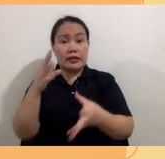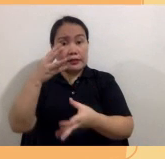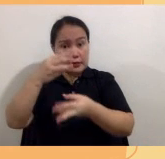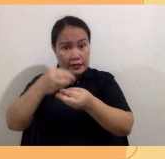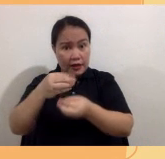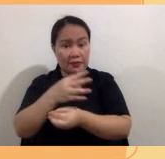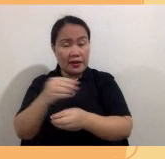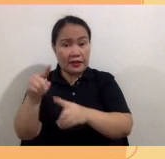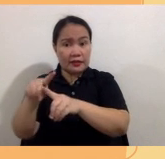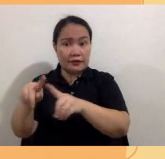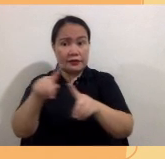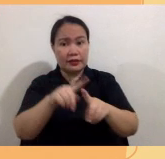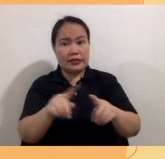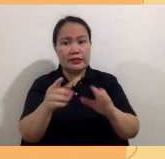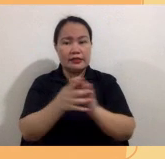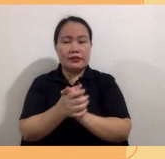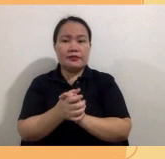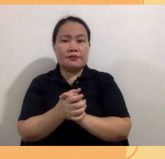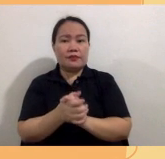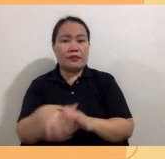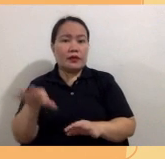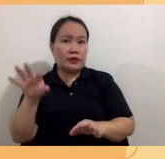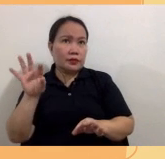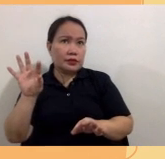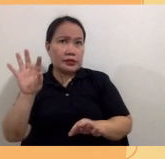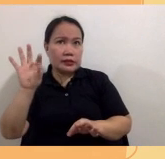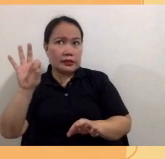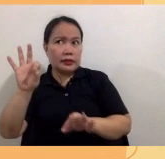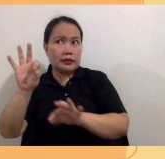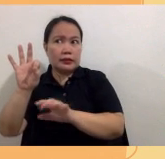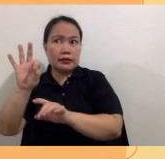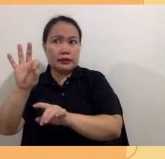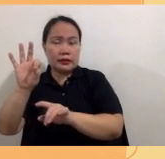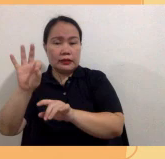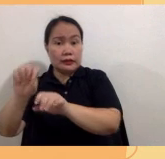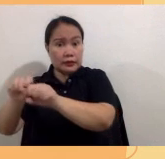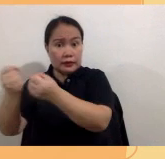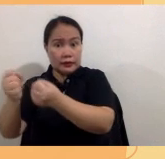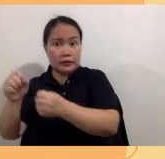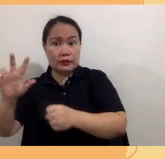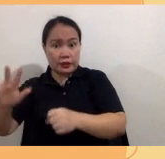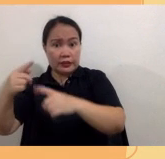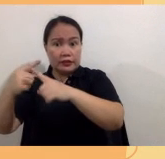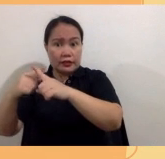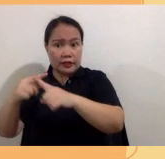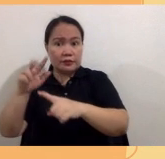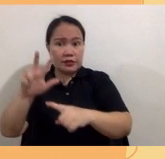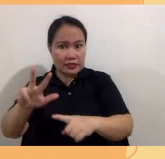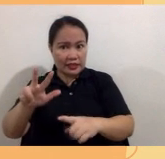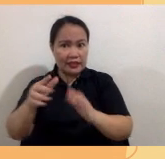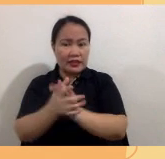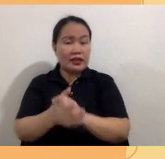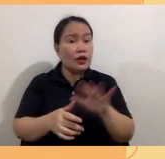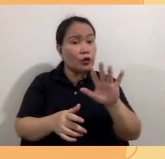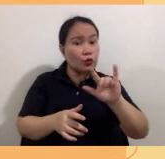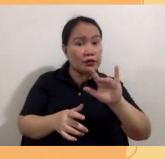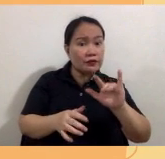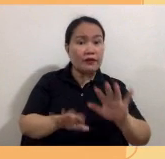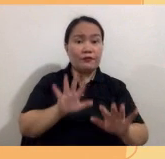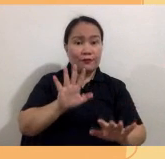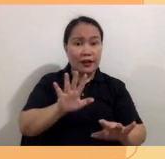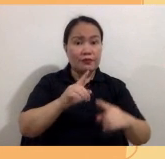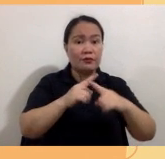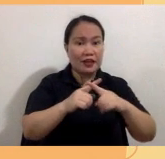difference. Okay. So, pag in-squared natin to at in-squared natin, so we will have 3x plus